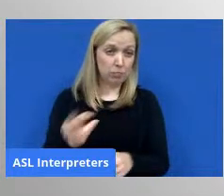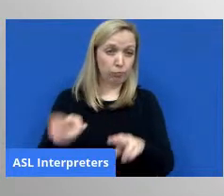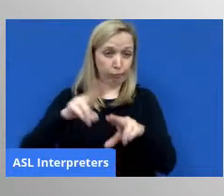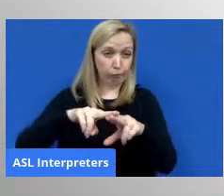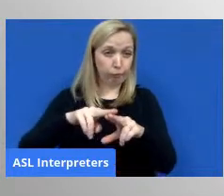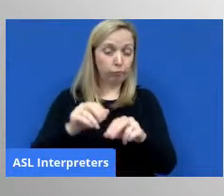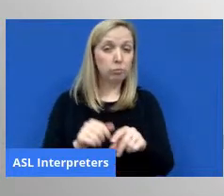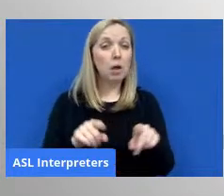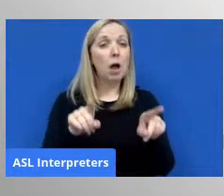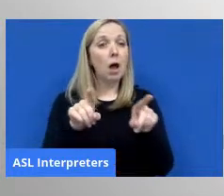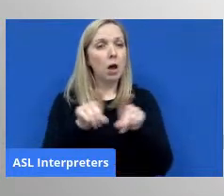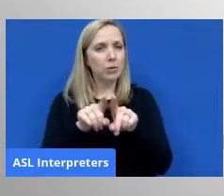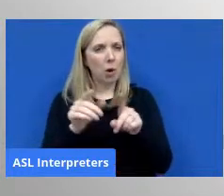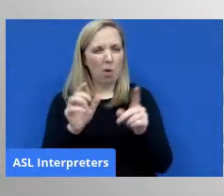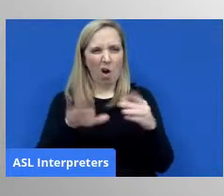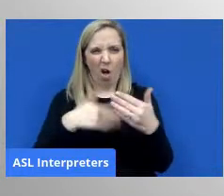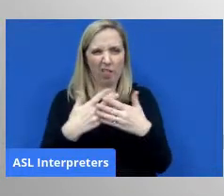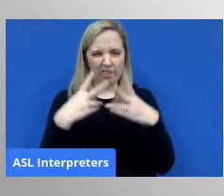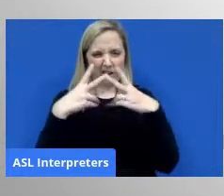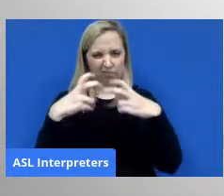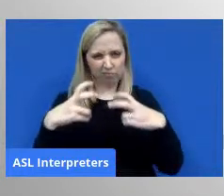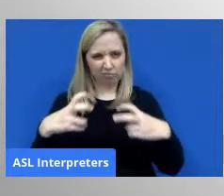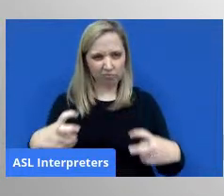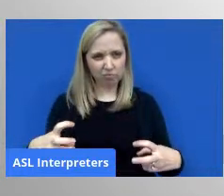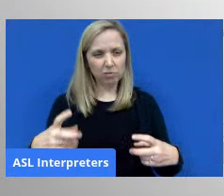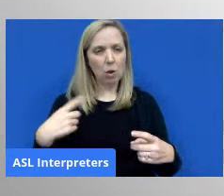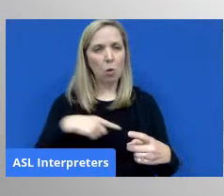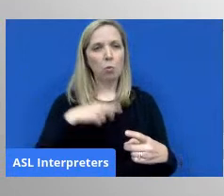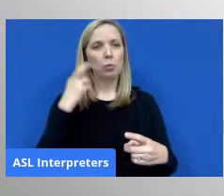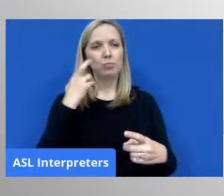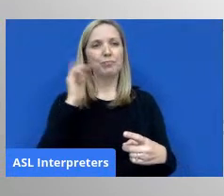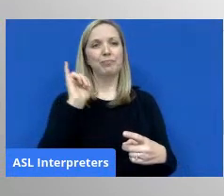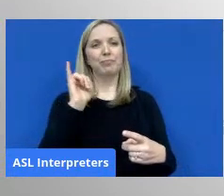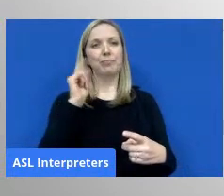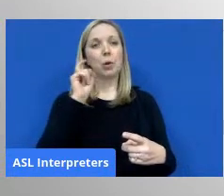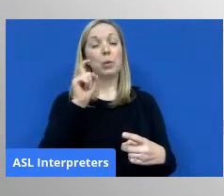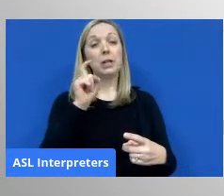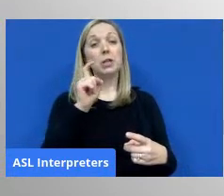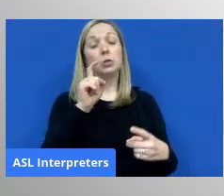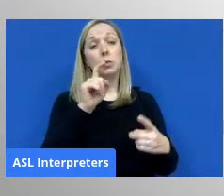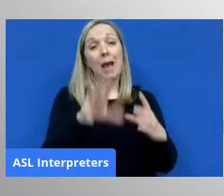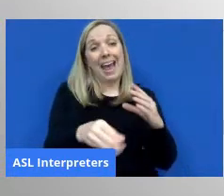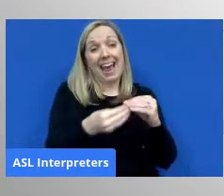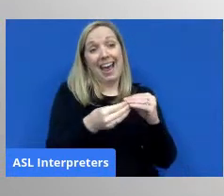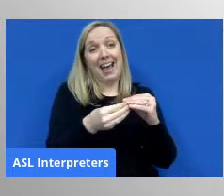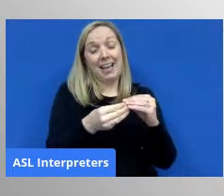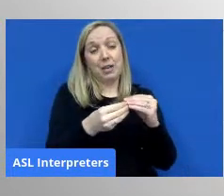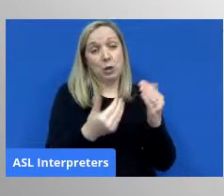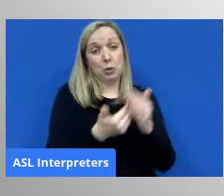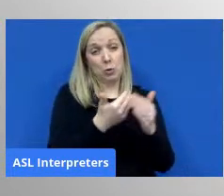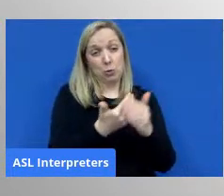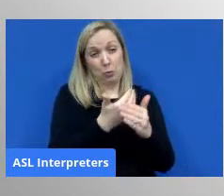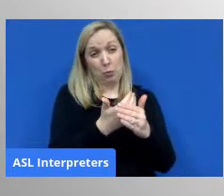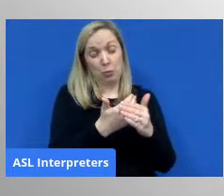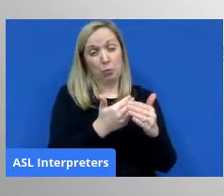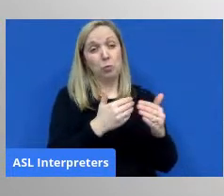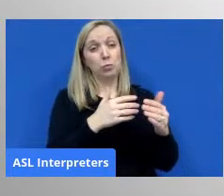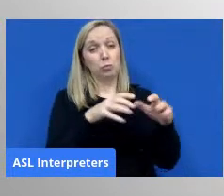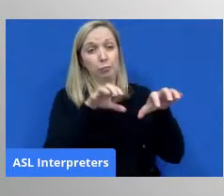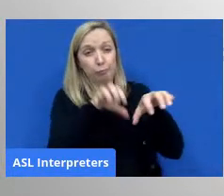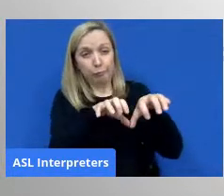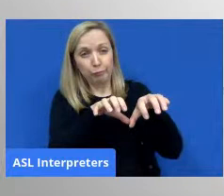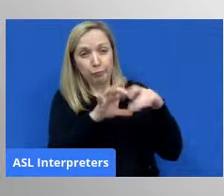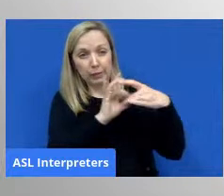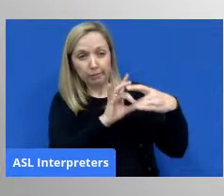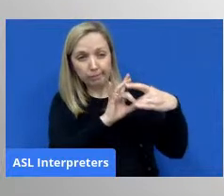in analyzing everything, we need to expand and or make the school larger than what it currently is. We analyzed renovation